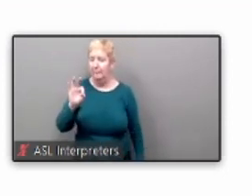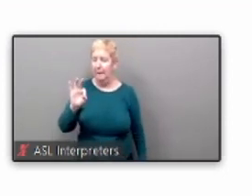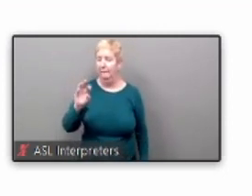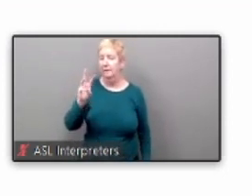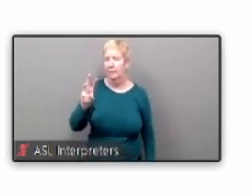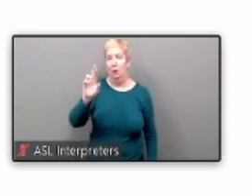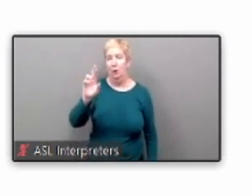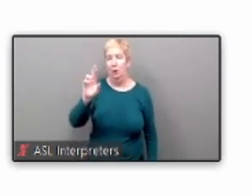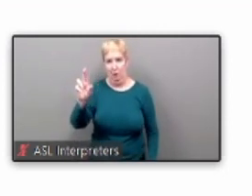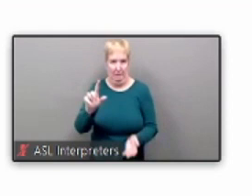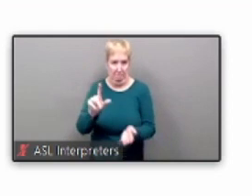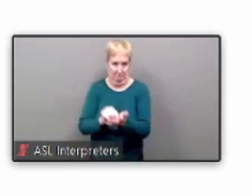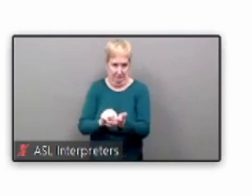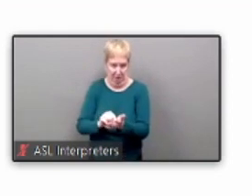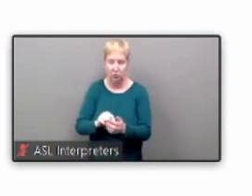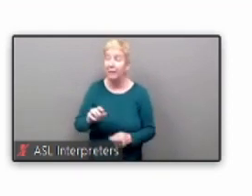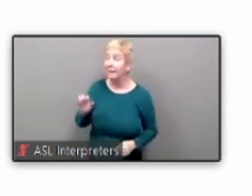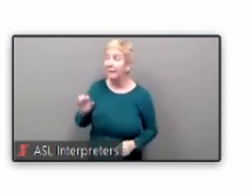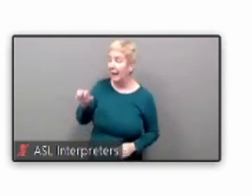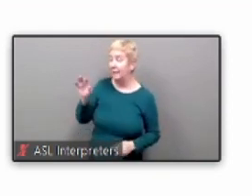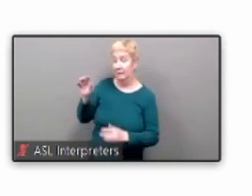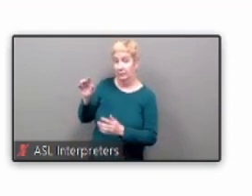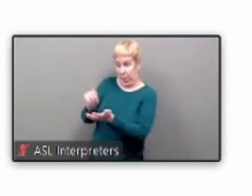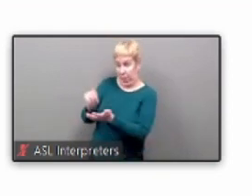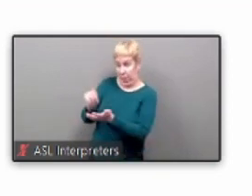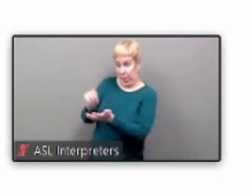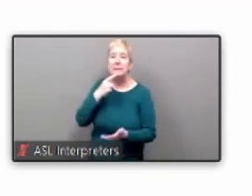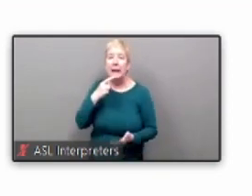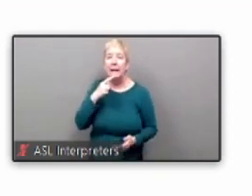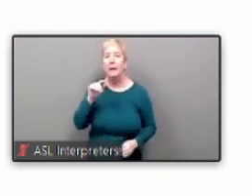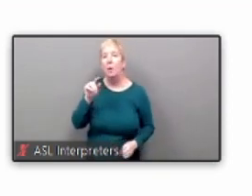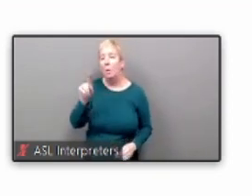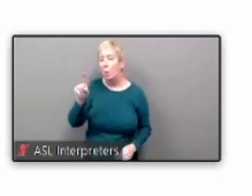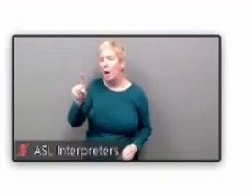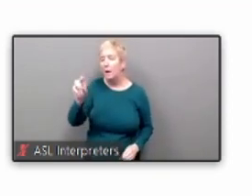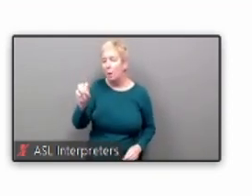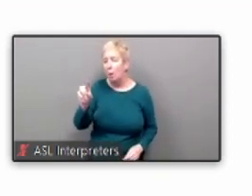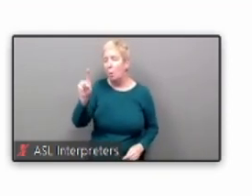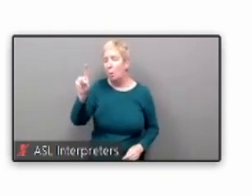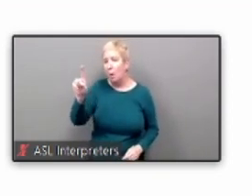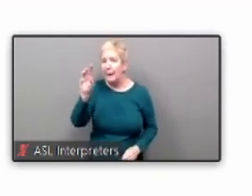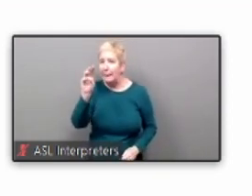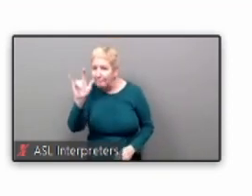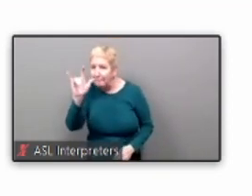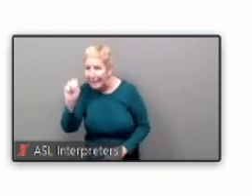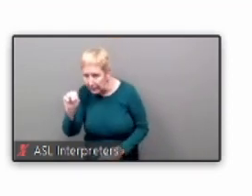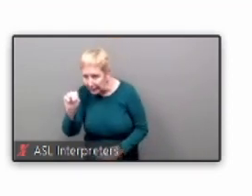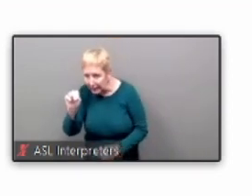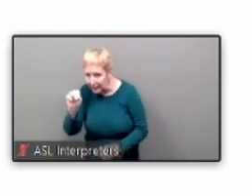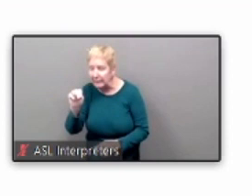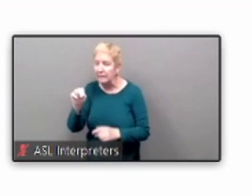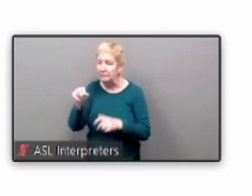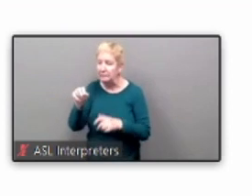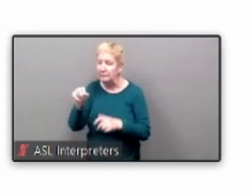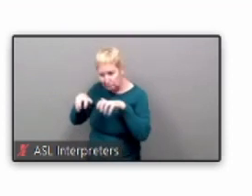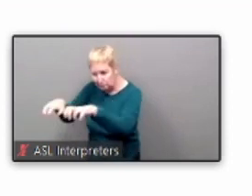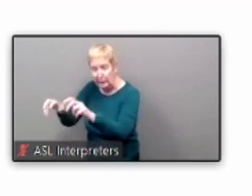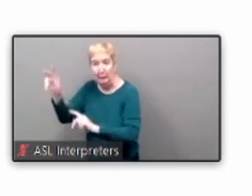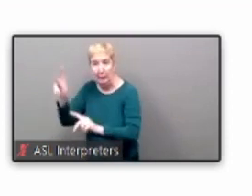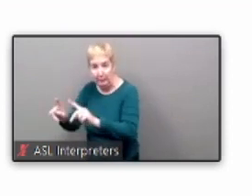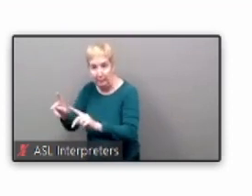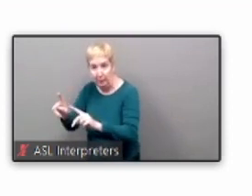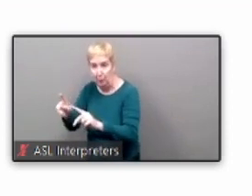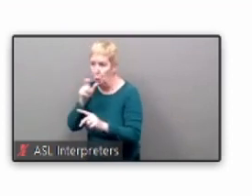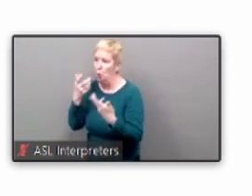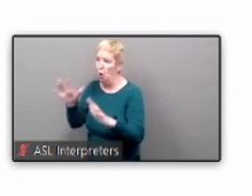publication, which found that among 101 million fully vaccinated in the United States at the time